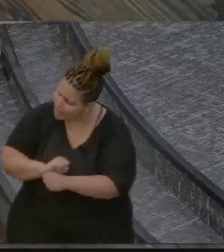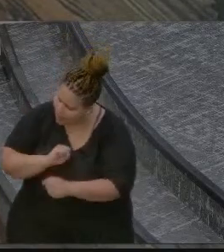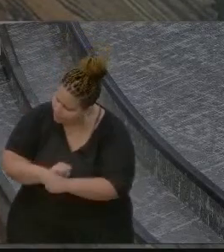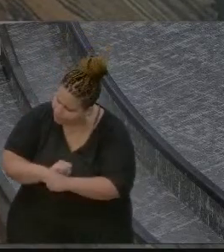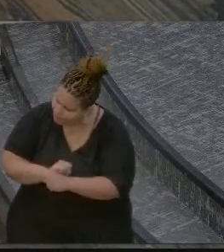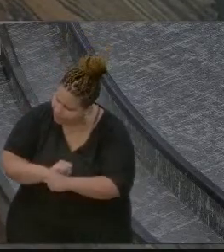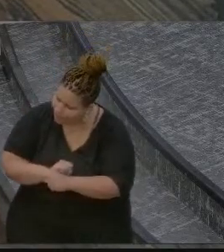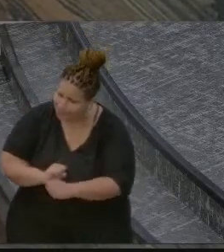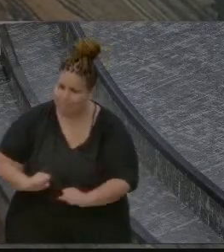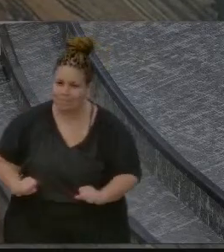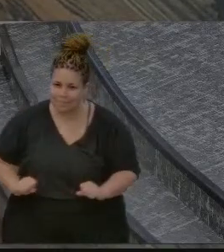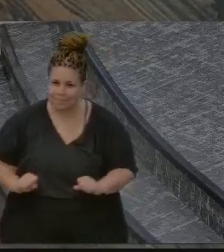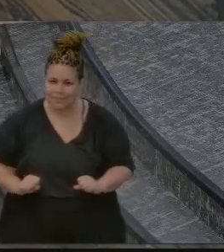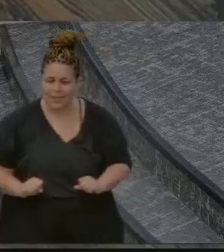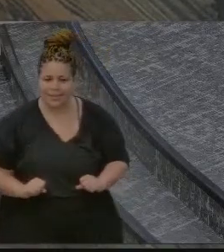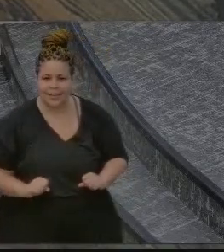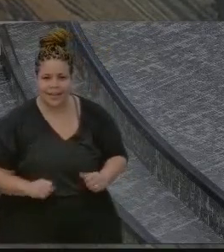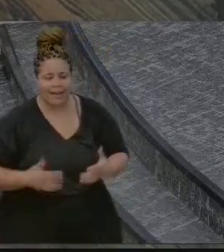And